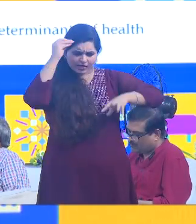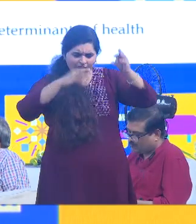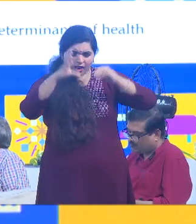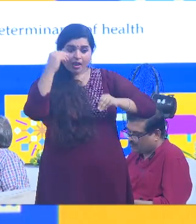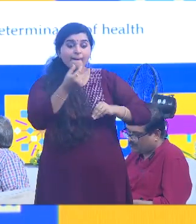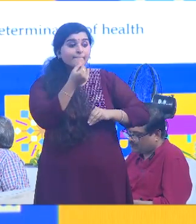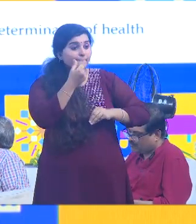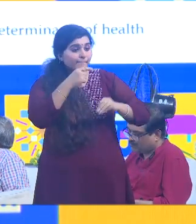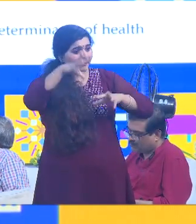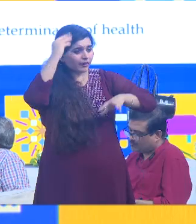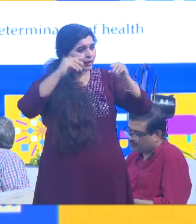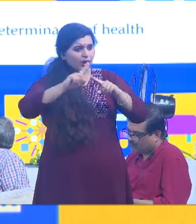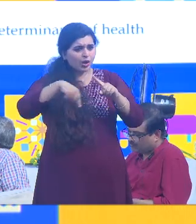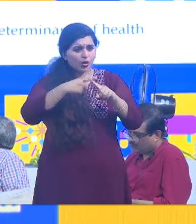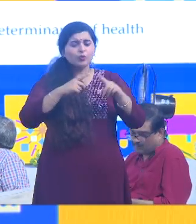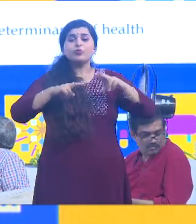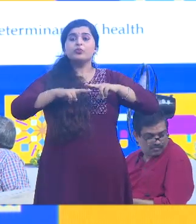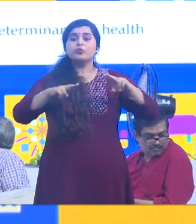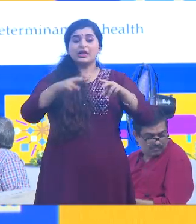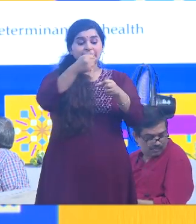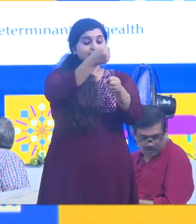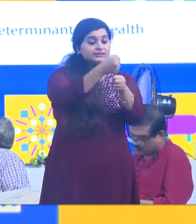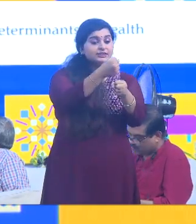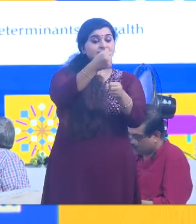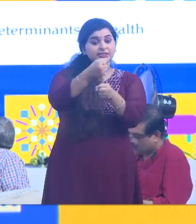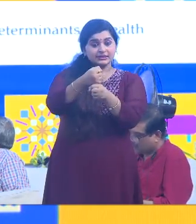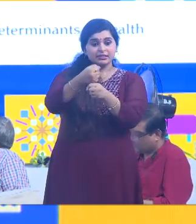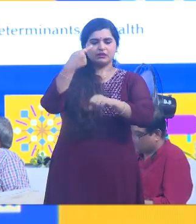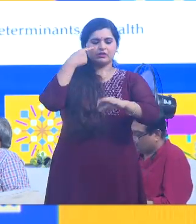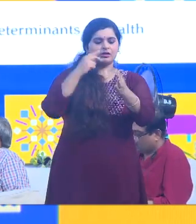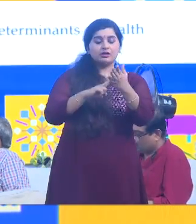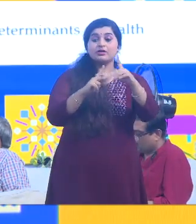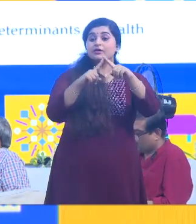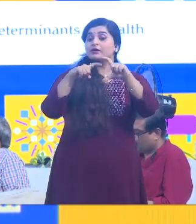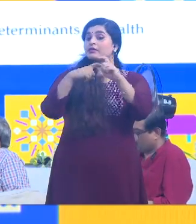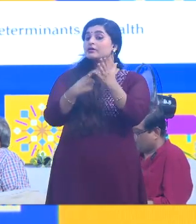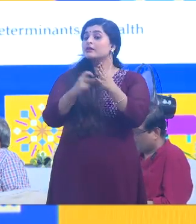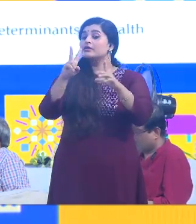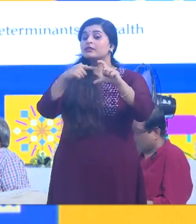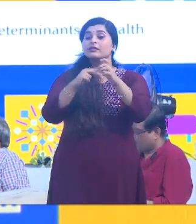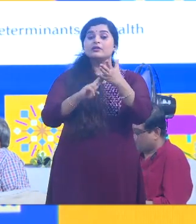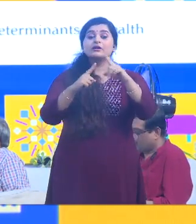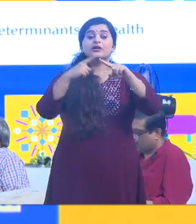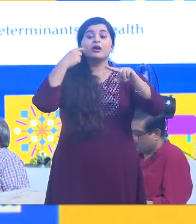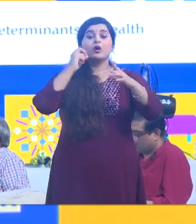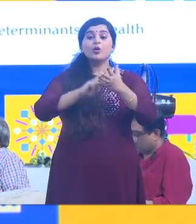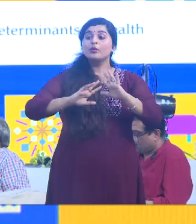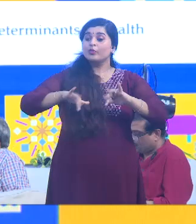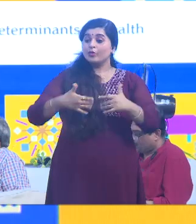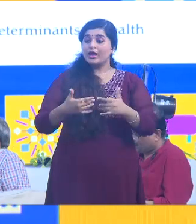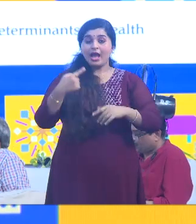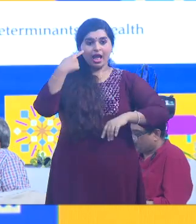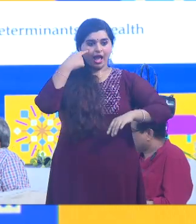and the state-specific SDG intervention, and the state-specific non-communicable disease intervention, and the reduction in the IMR and the